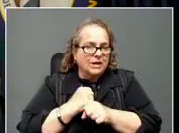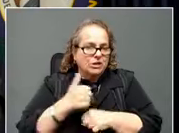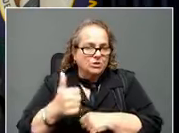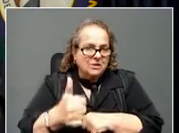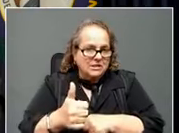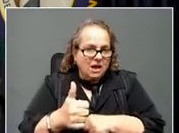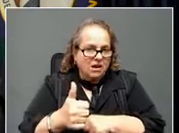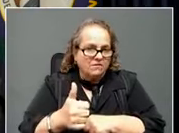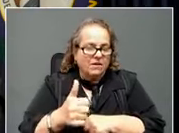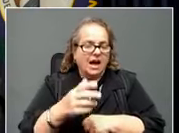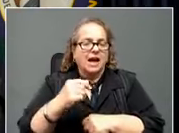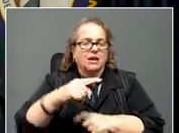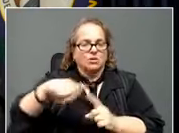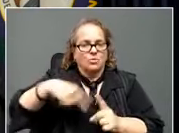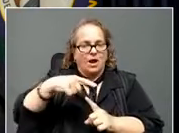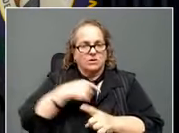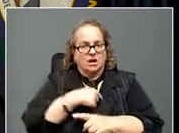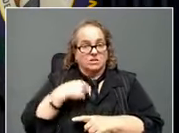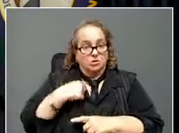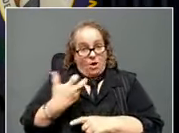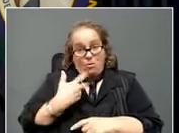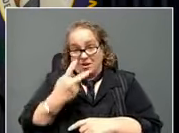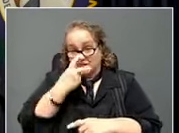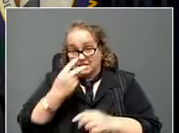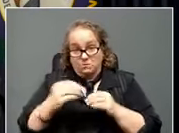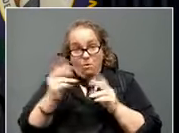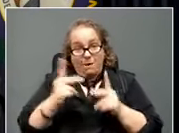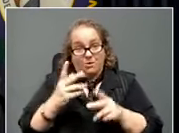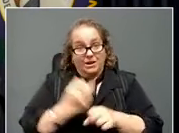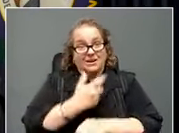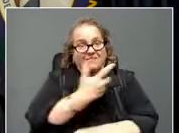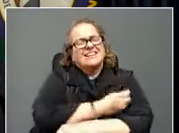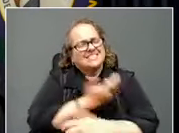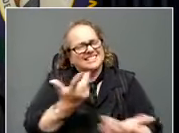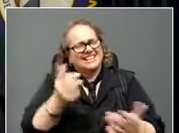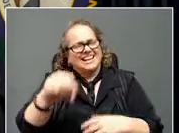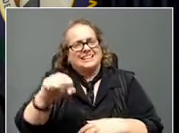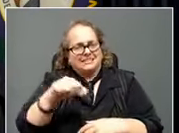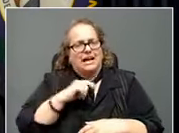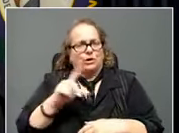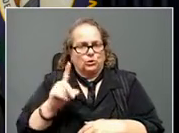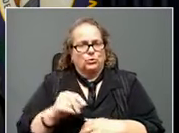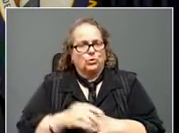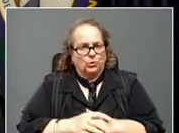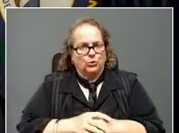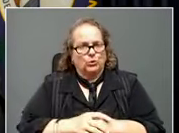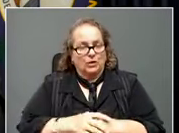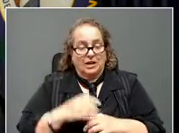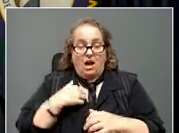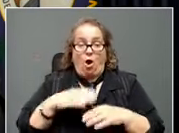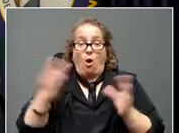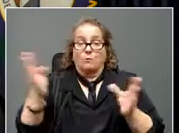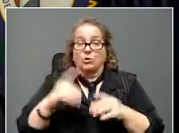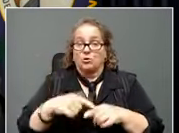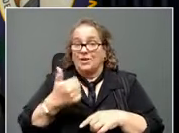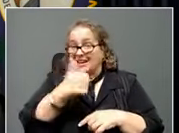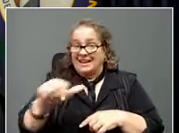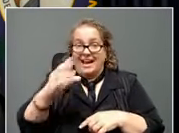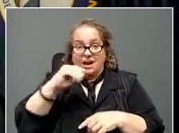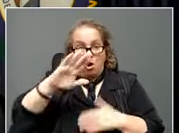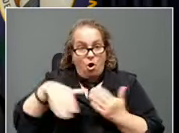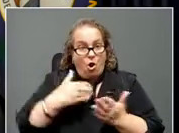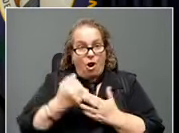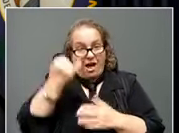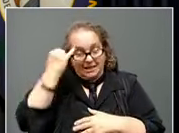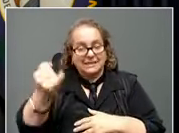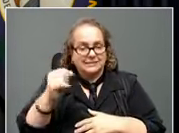us. Do I want to see more people get vaccinated? Heck yes, I do. Am I open to any and all ideas? Yes. Do I think